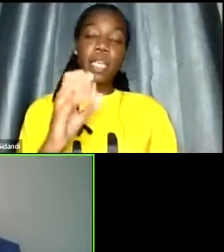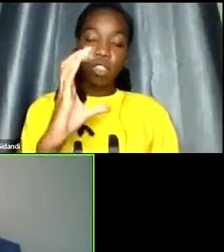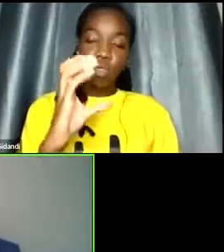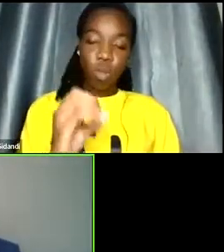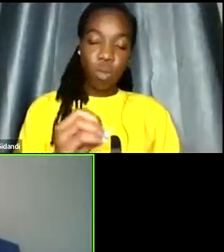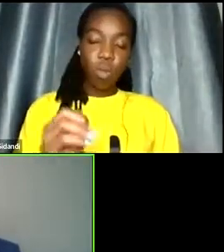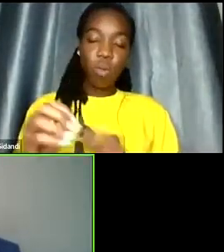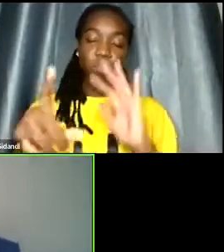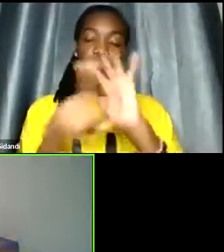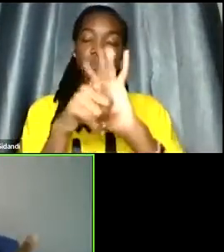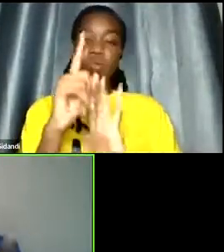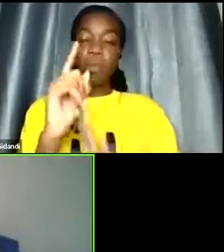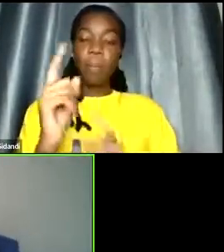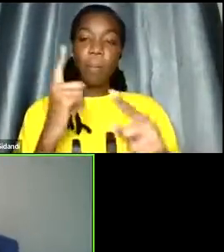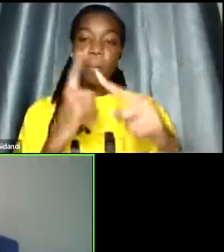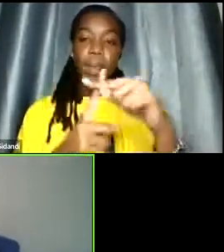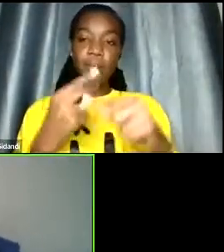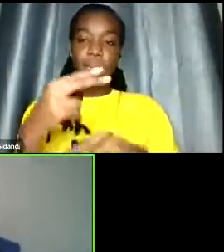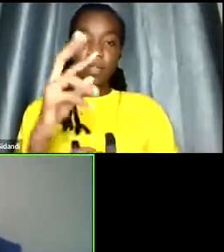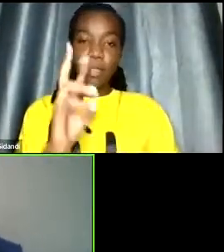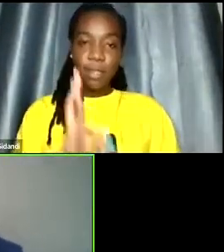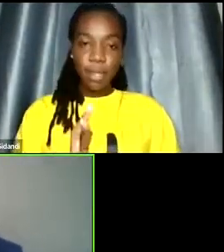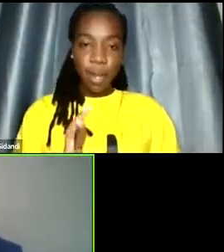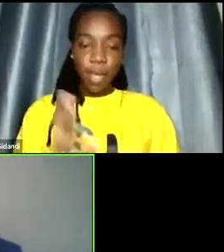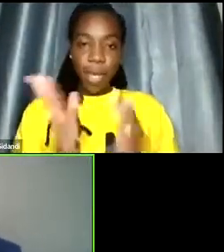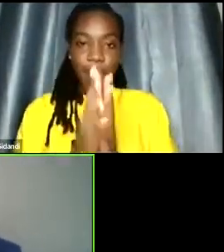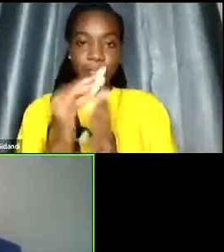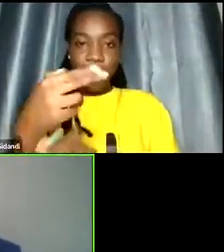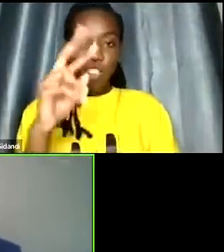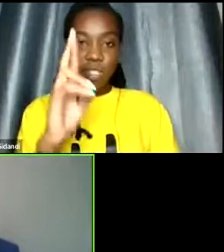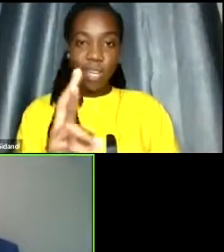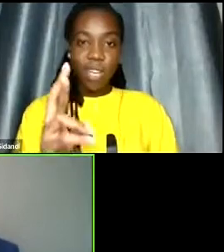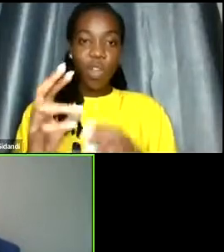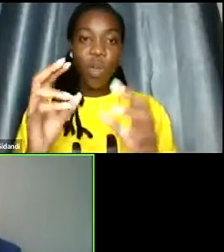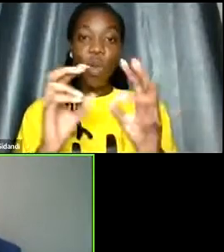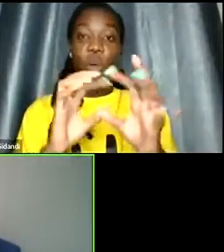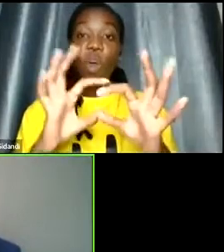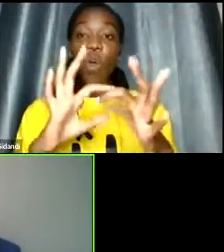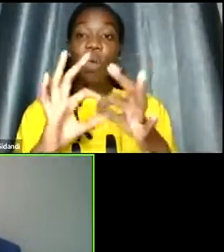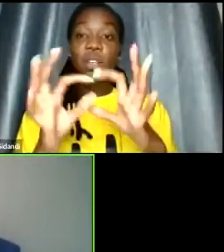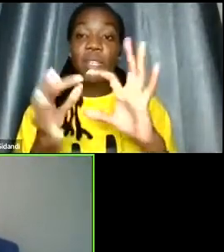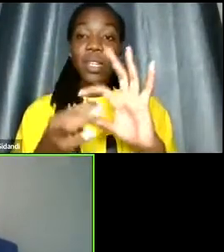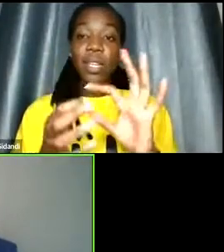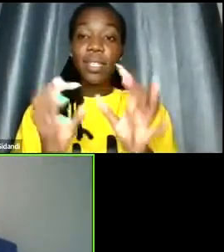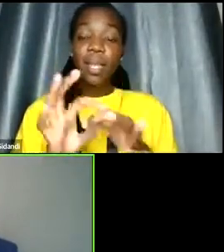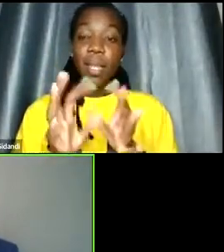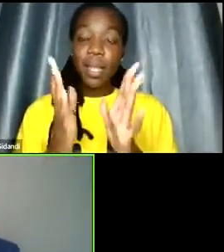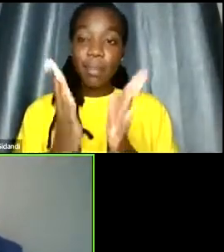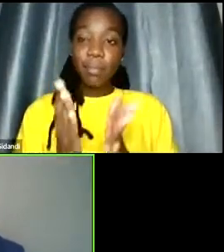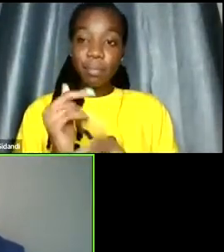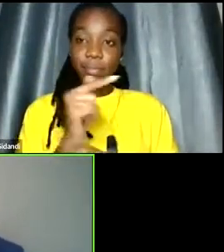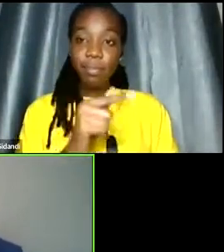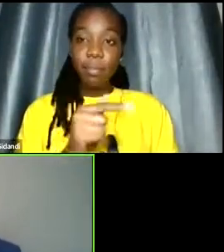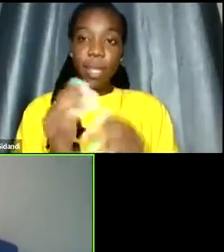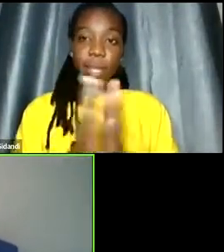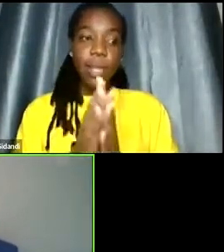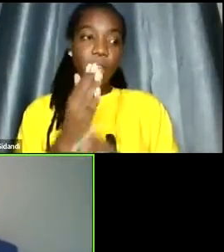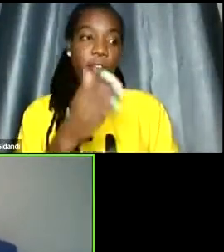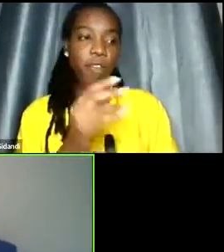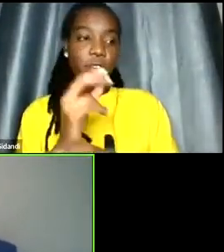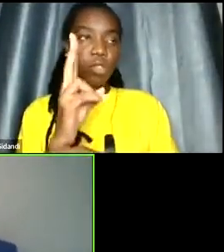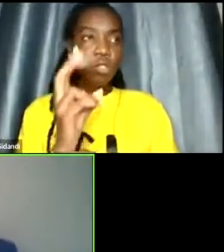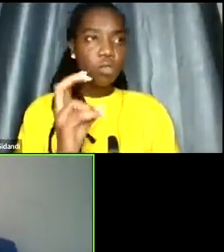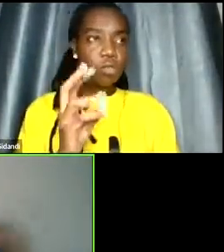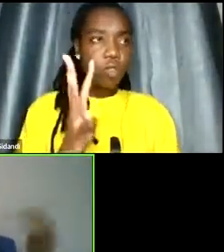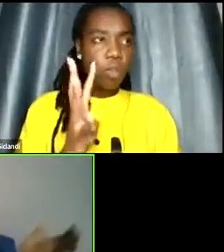plus HR. HR is the coordinator, but the talent review panel needs to sit at least once every 12 months or every 24 months, at least